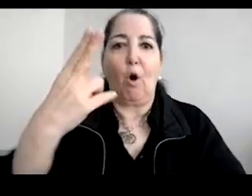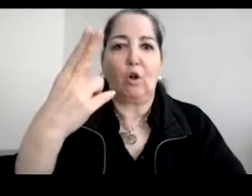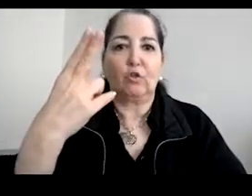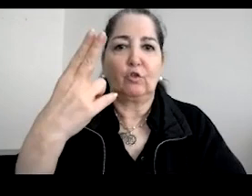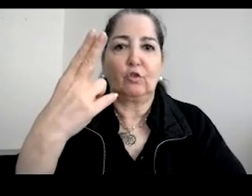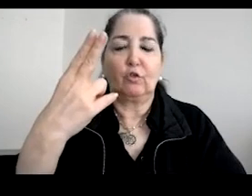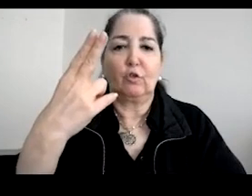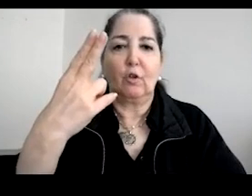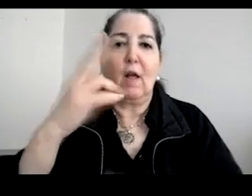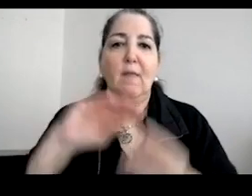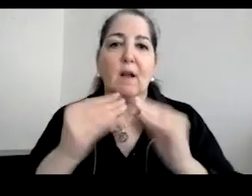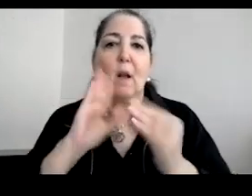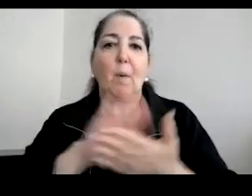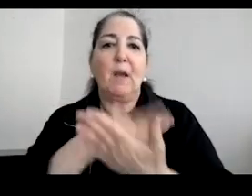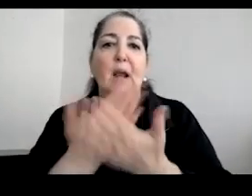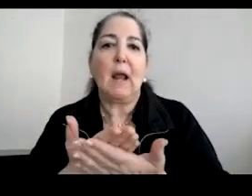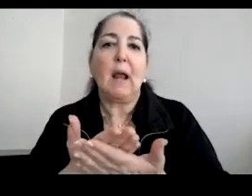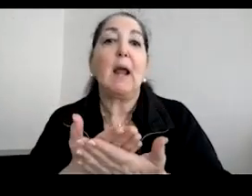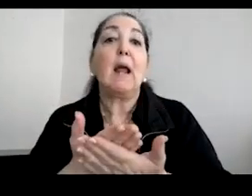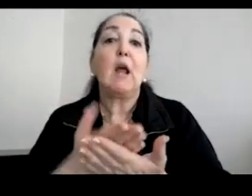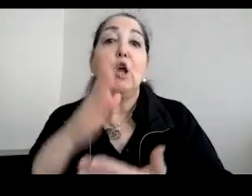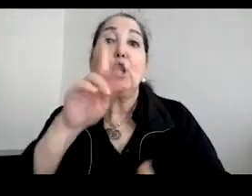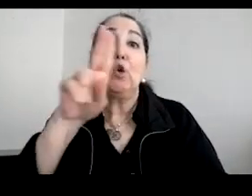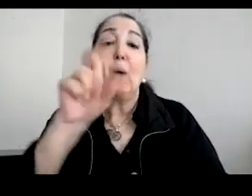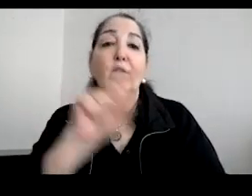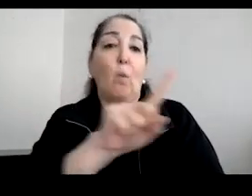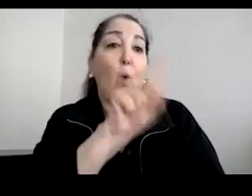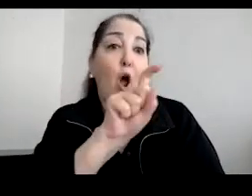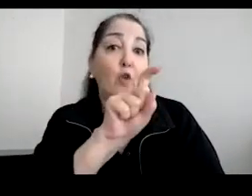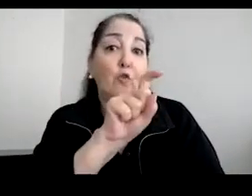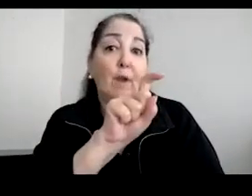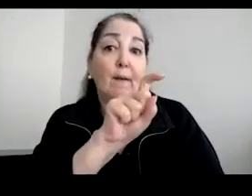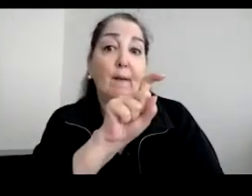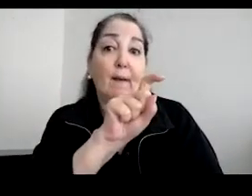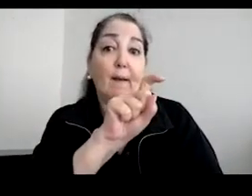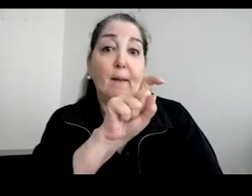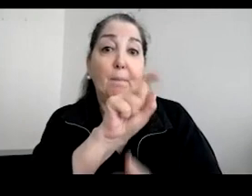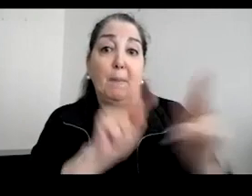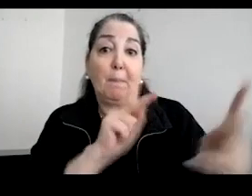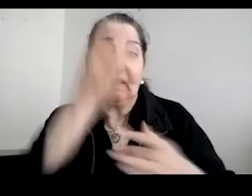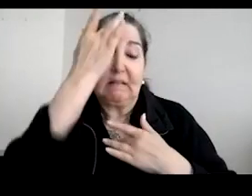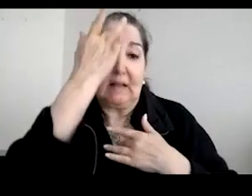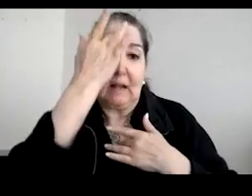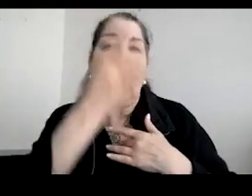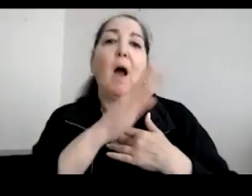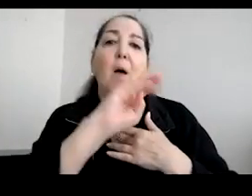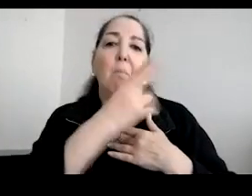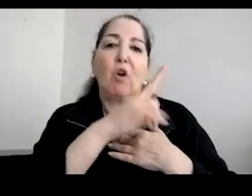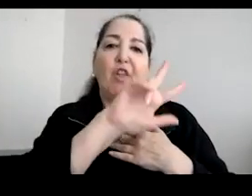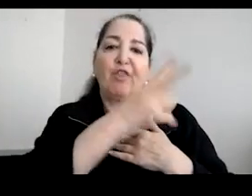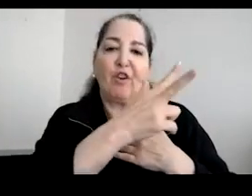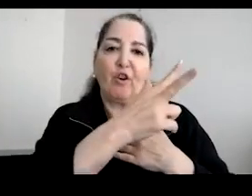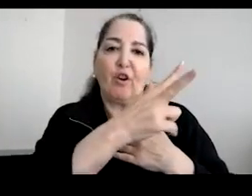100 in the United States on March 3rd. And then just exploded. In the next week, it went from 100 to 1,000